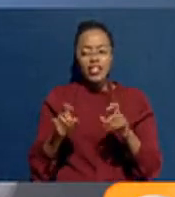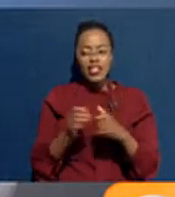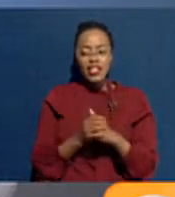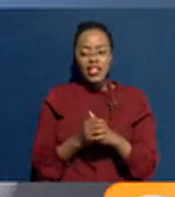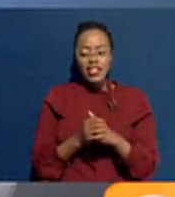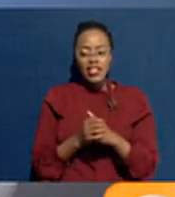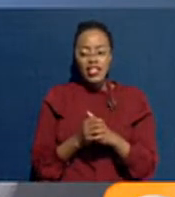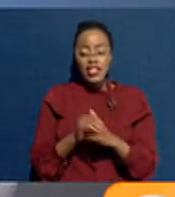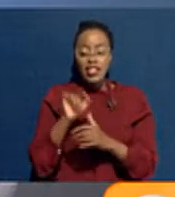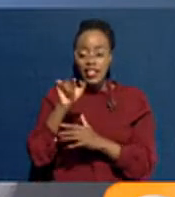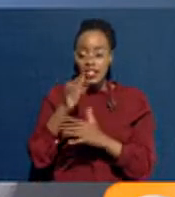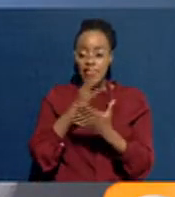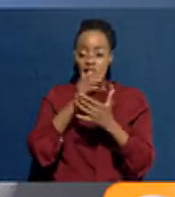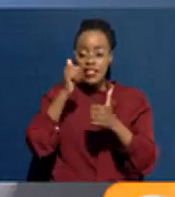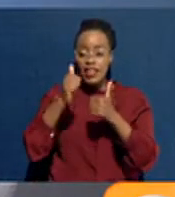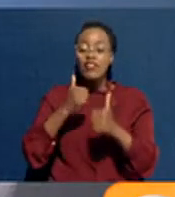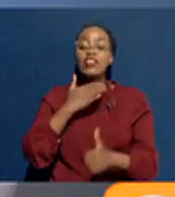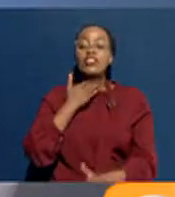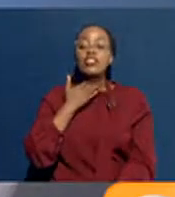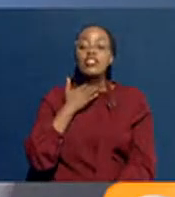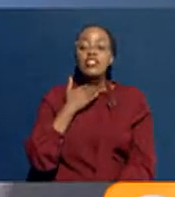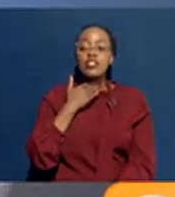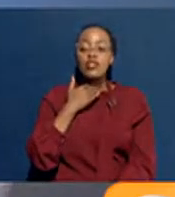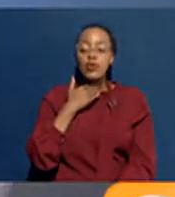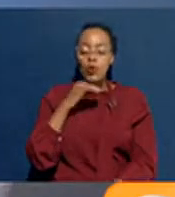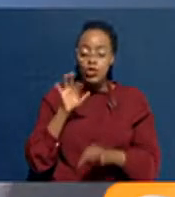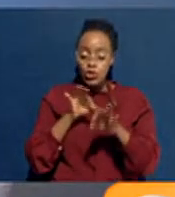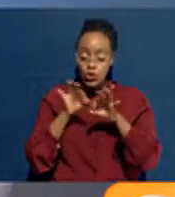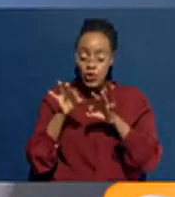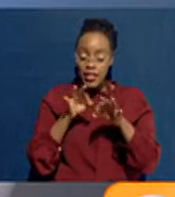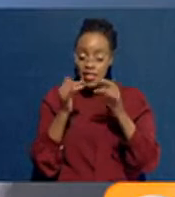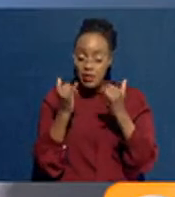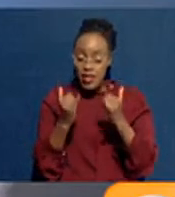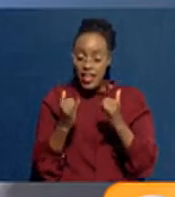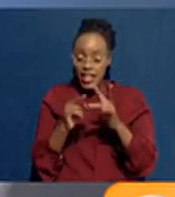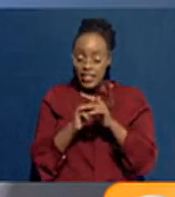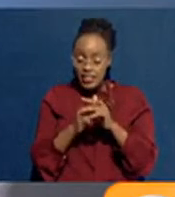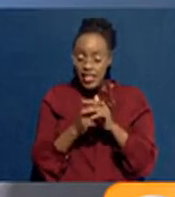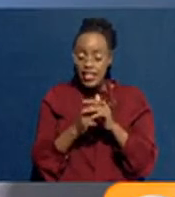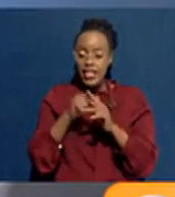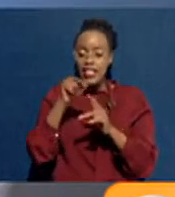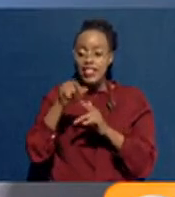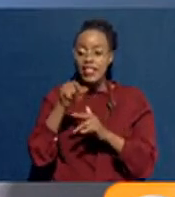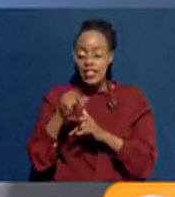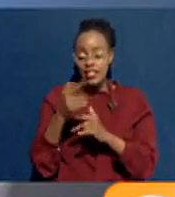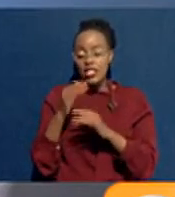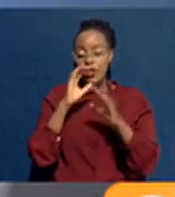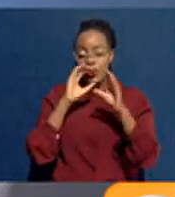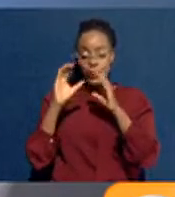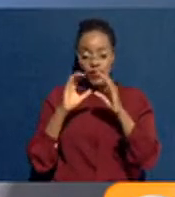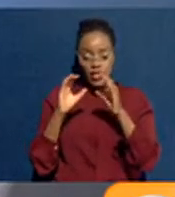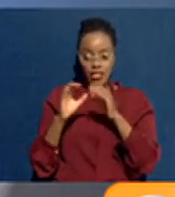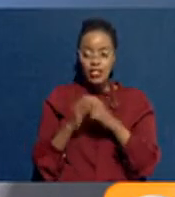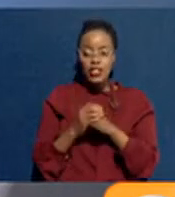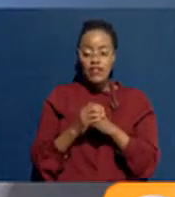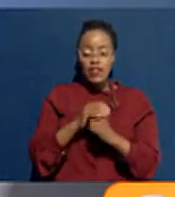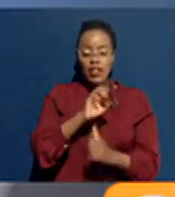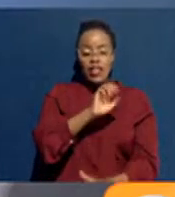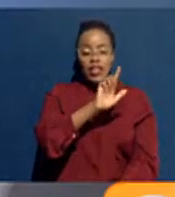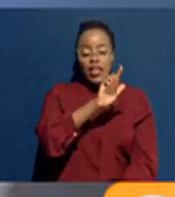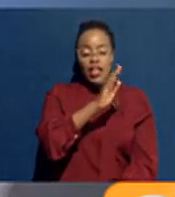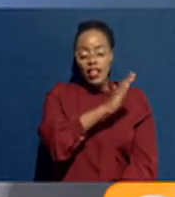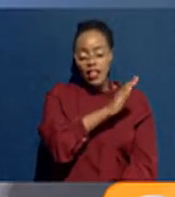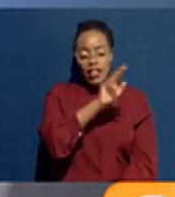Trevor, that is something I would like to debunk right from the beginning of this show. Okay. The El Nino is with